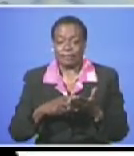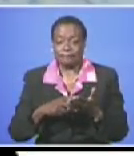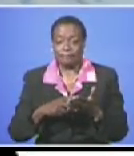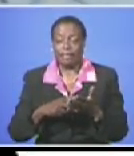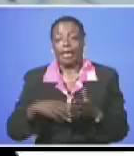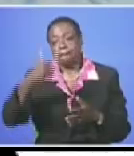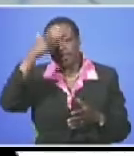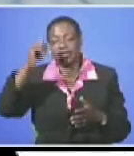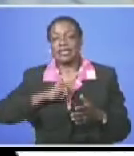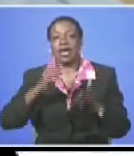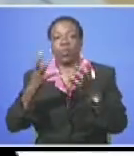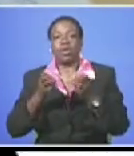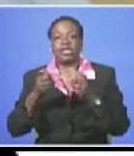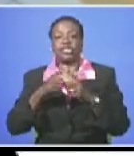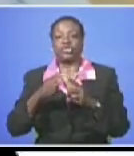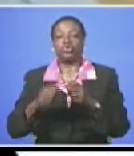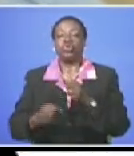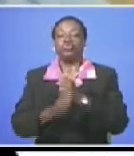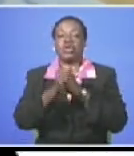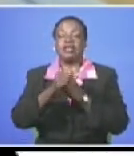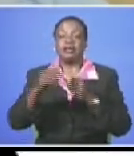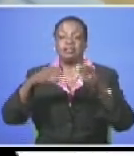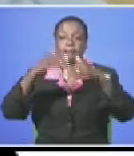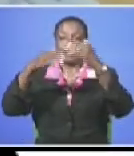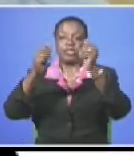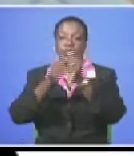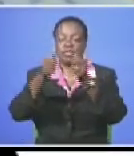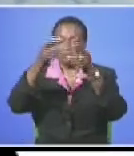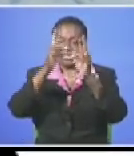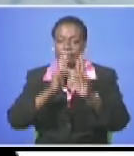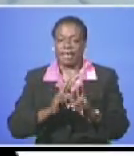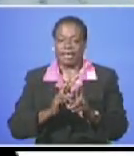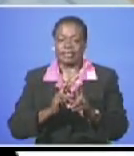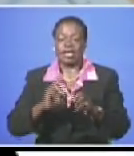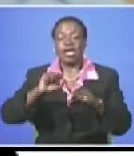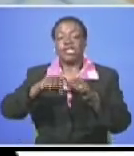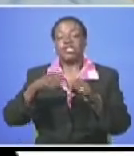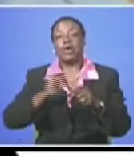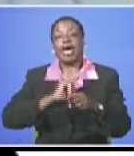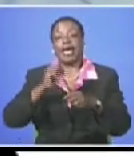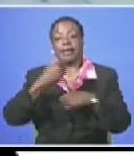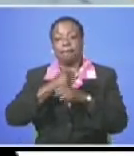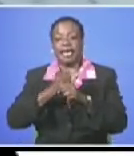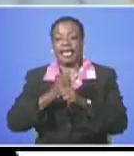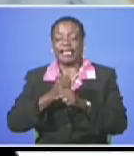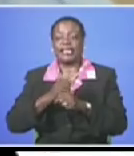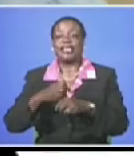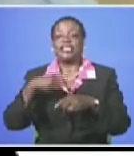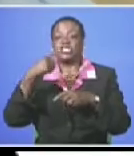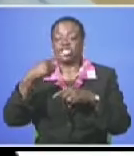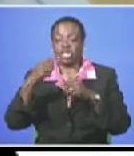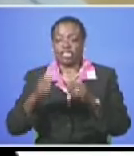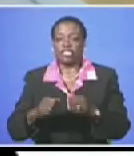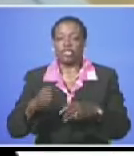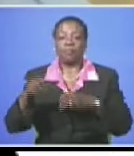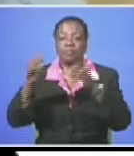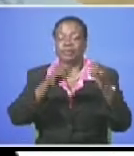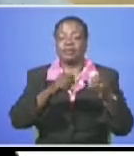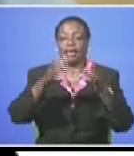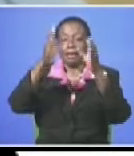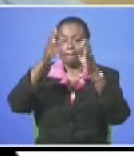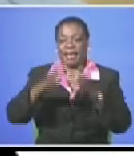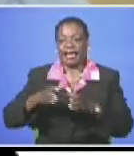Because I wanted to treat the building with respect and reverence, and so I made suggestions about putting panels on the surface of the